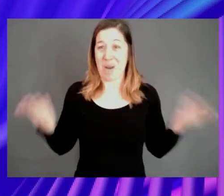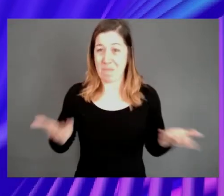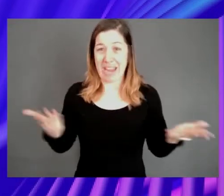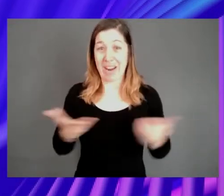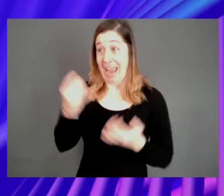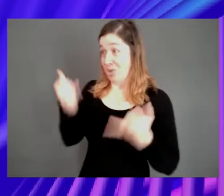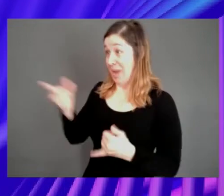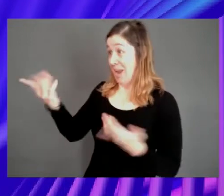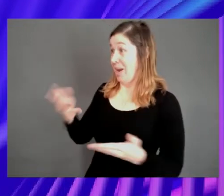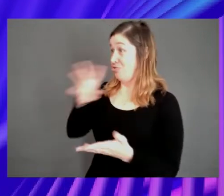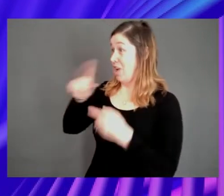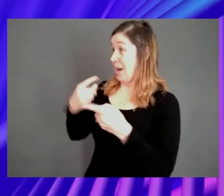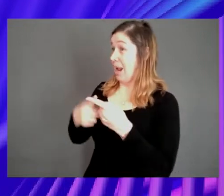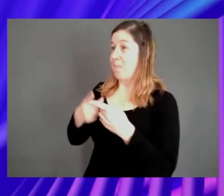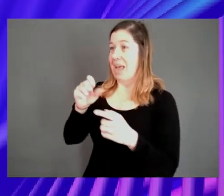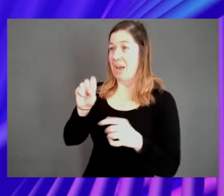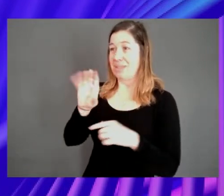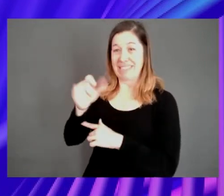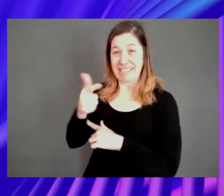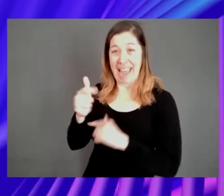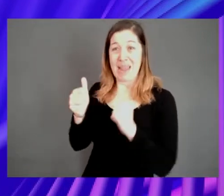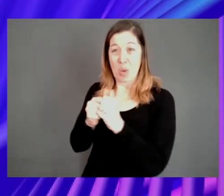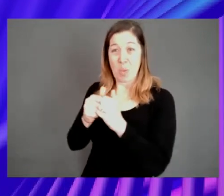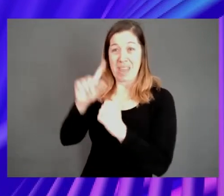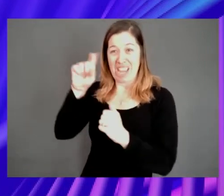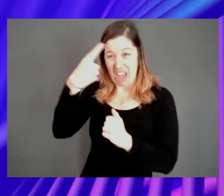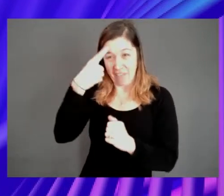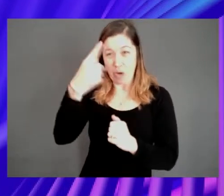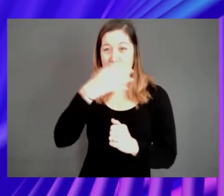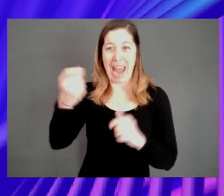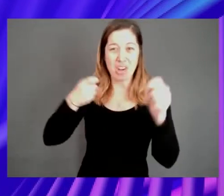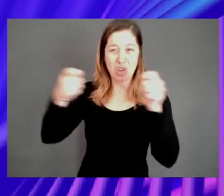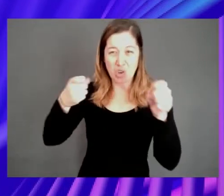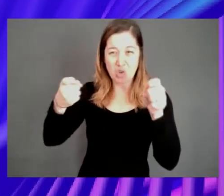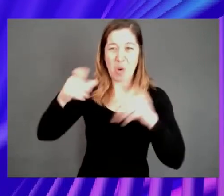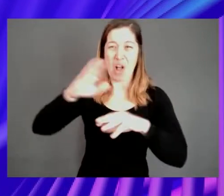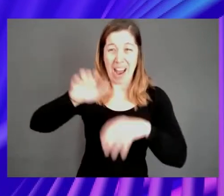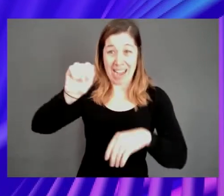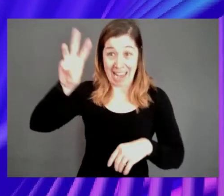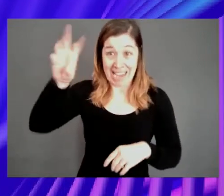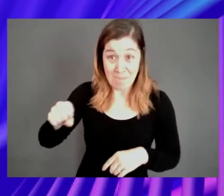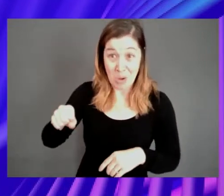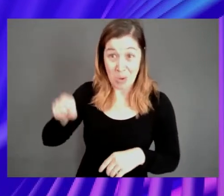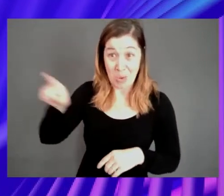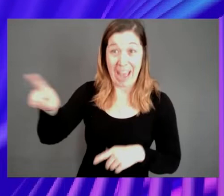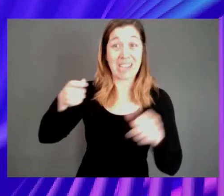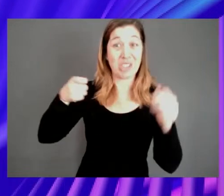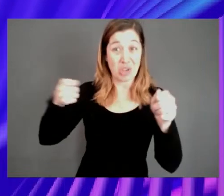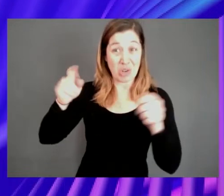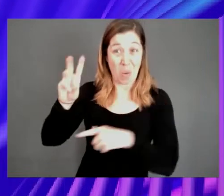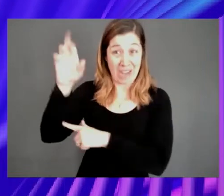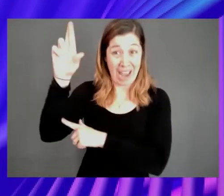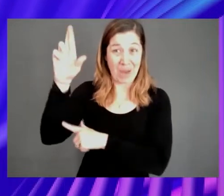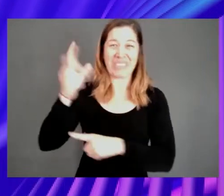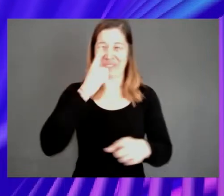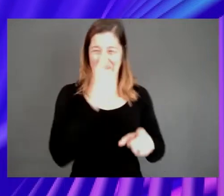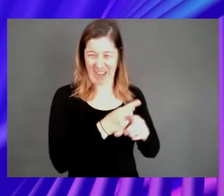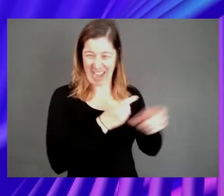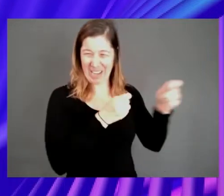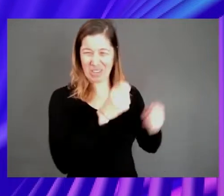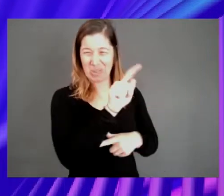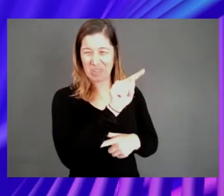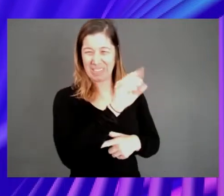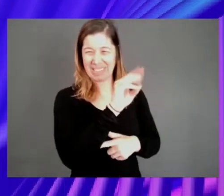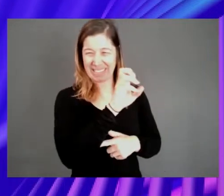about scaling with governance and controls on AWS using Controltower. Yeah, Controltower, and we'll get into some Service Catalog as well. I